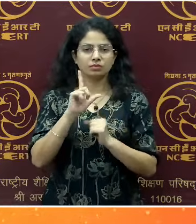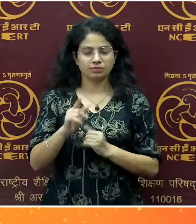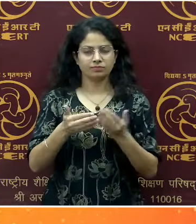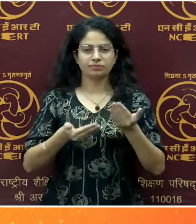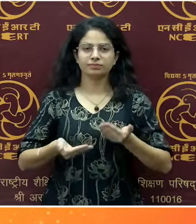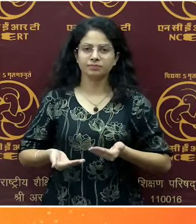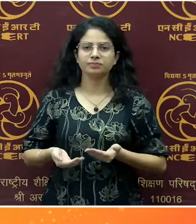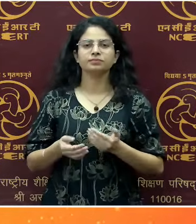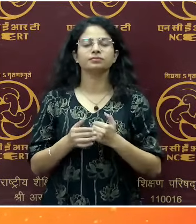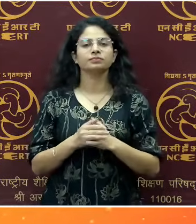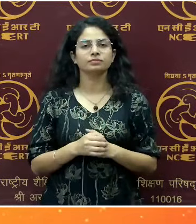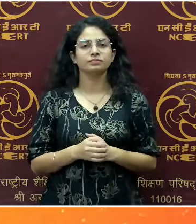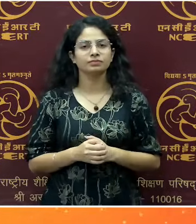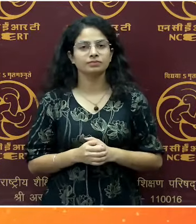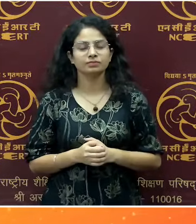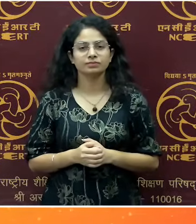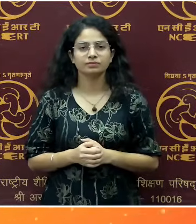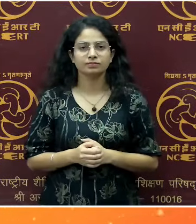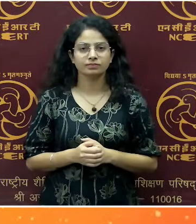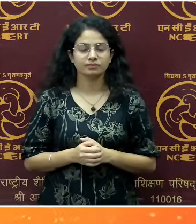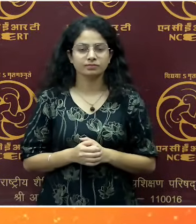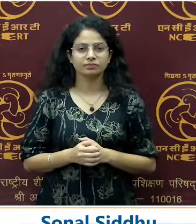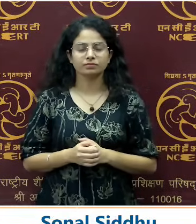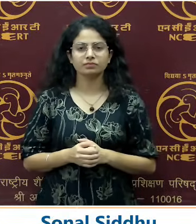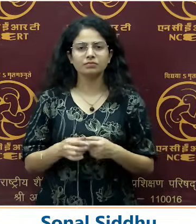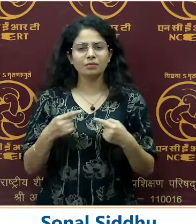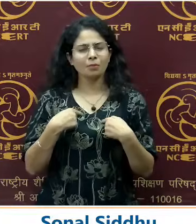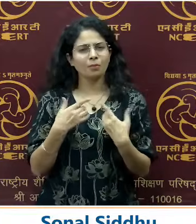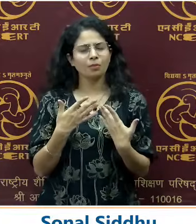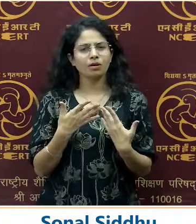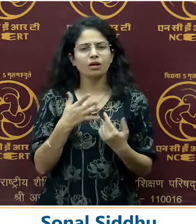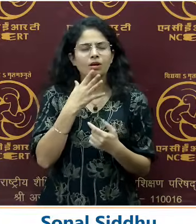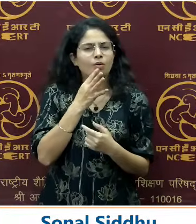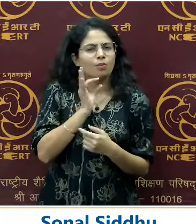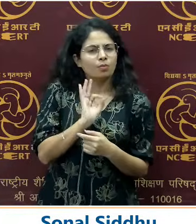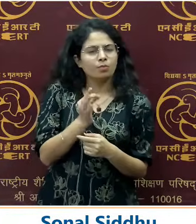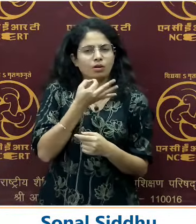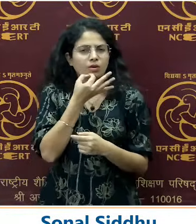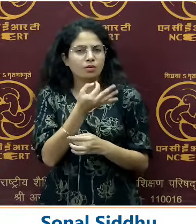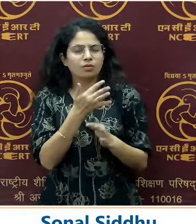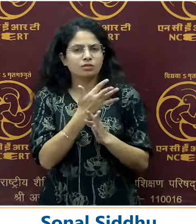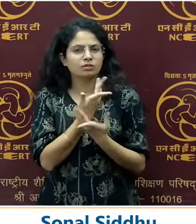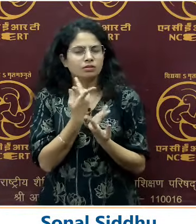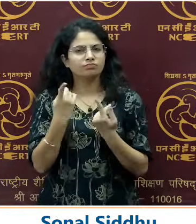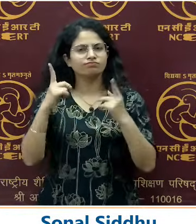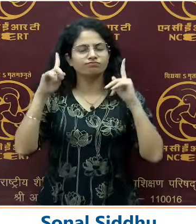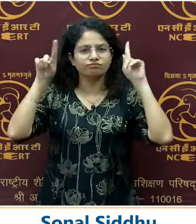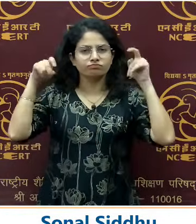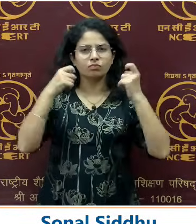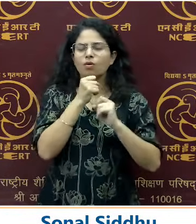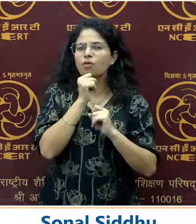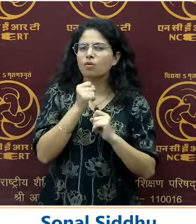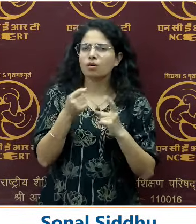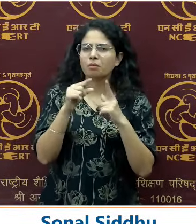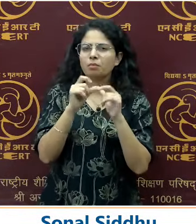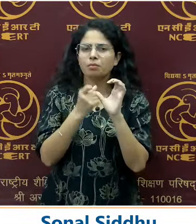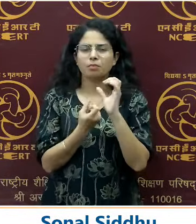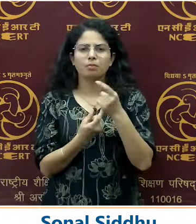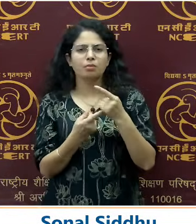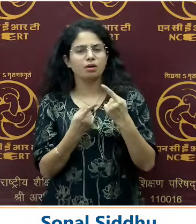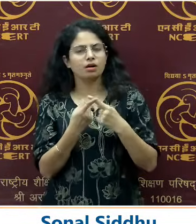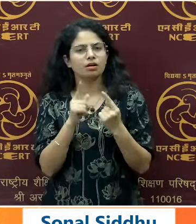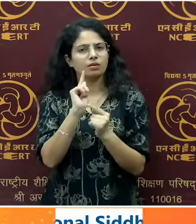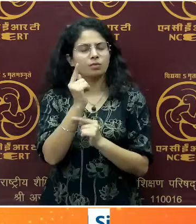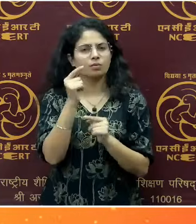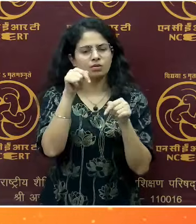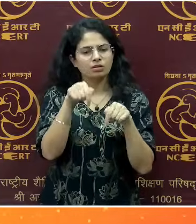you too. Now, ma'am, one important question. The Old Stag, Part 1. Now, what exactly